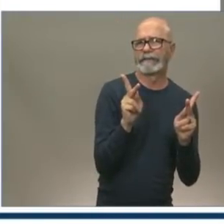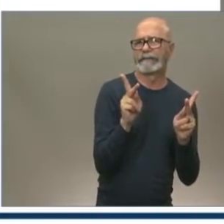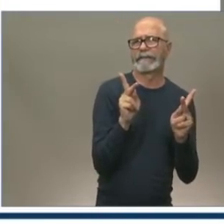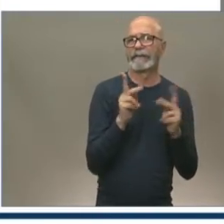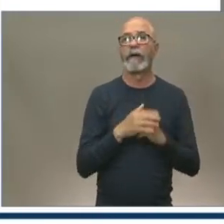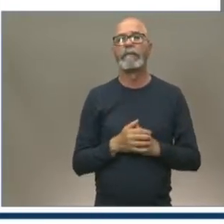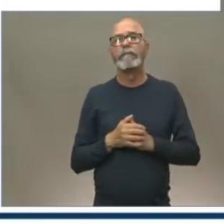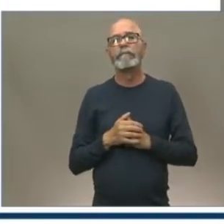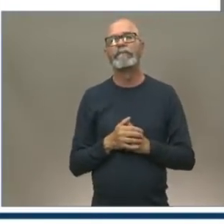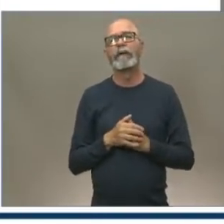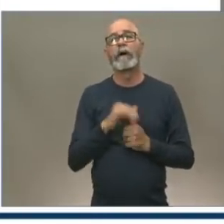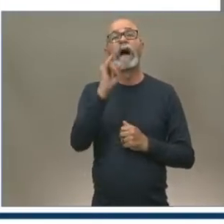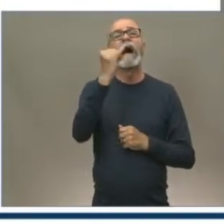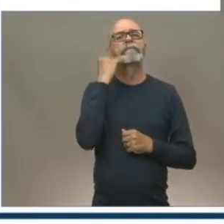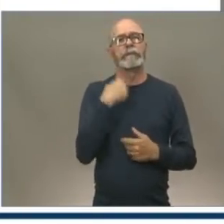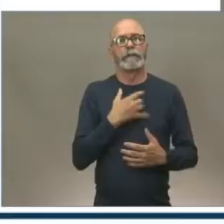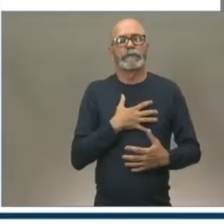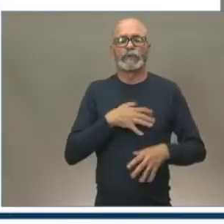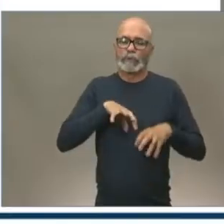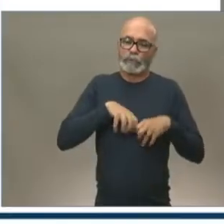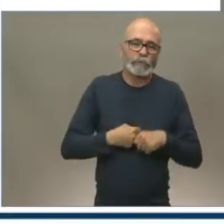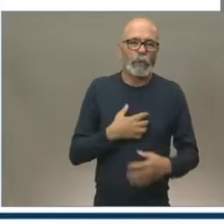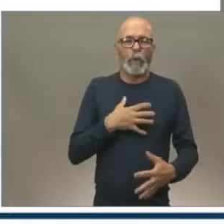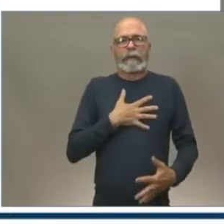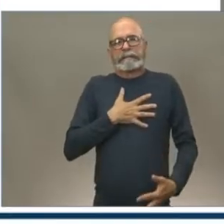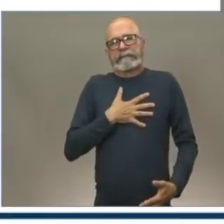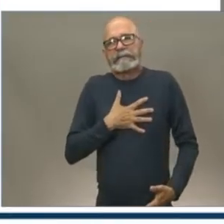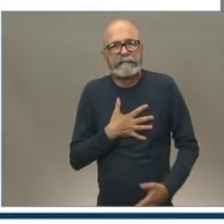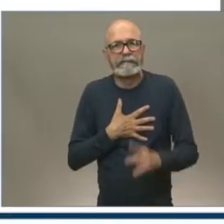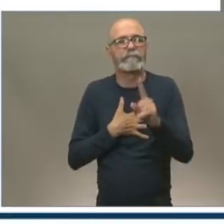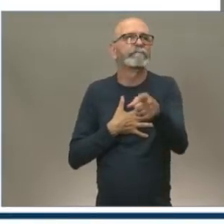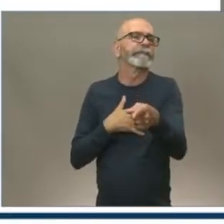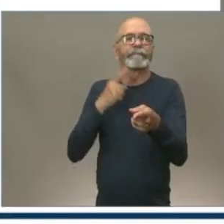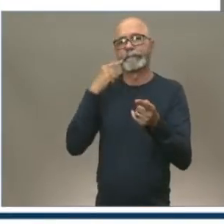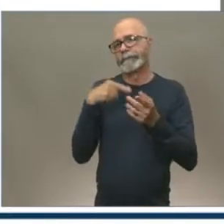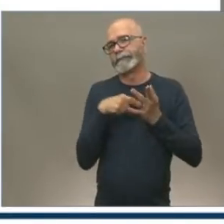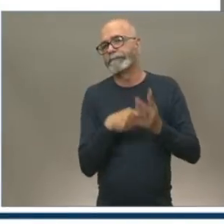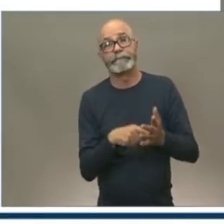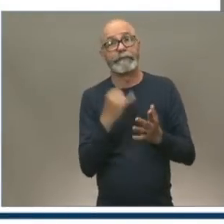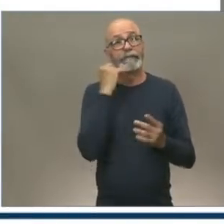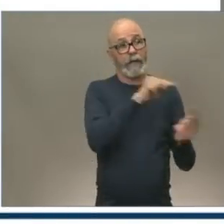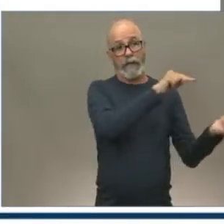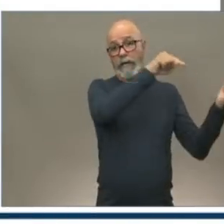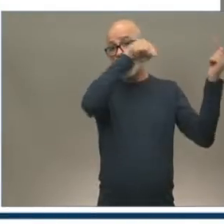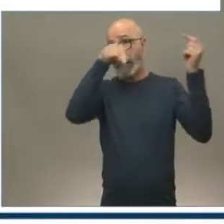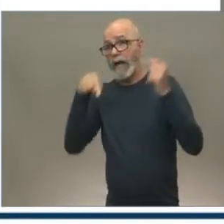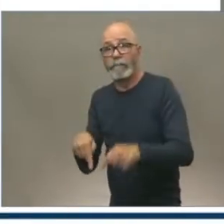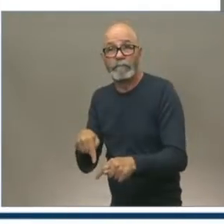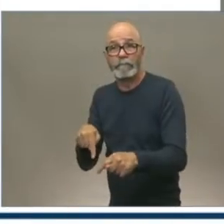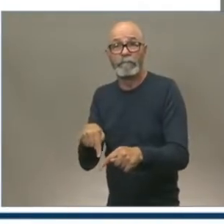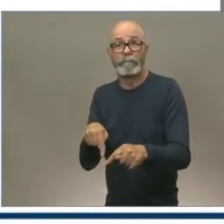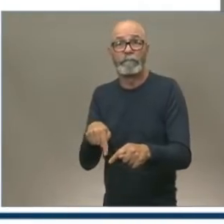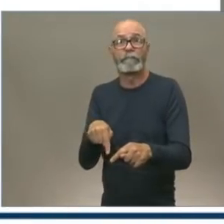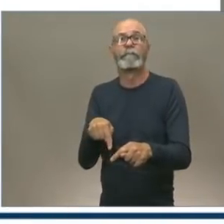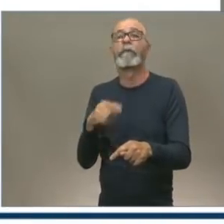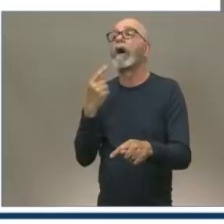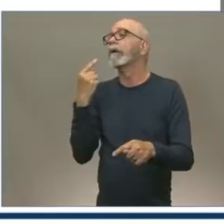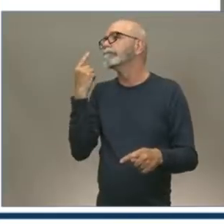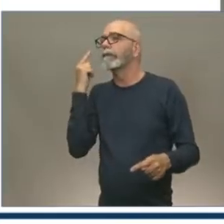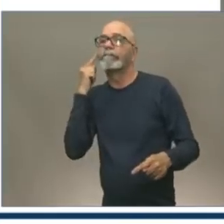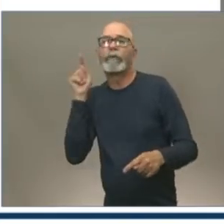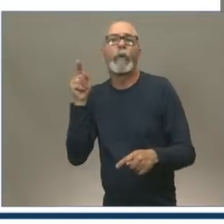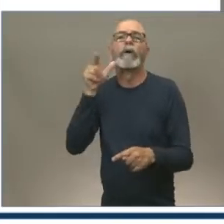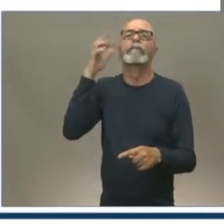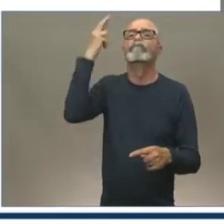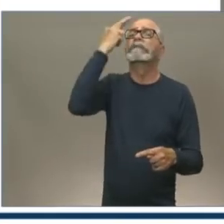4-week period. This means that people will not be allowed to travel to Nova Scotia from outside Atlantic Canada for funerals,